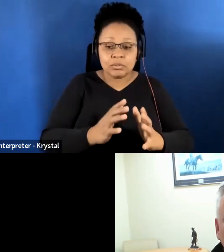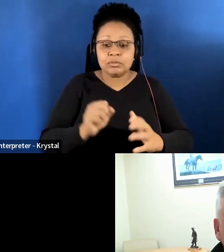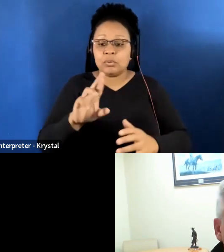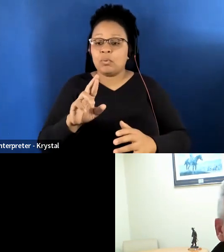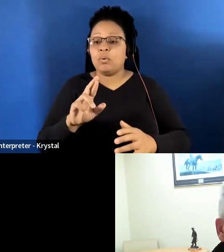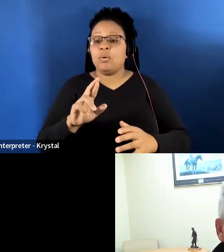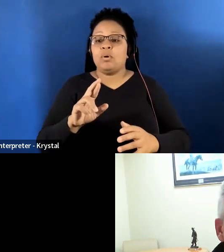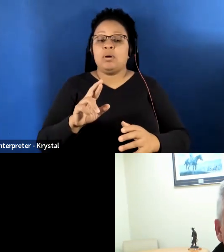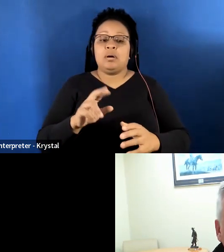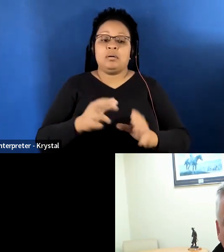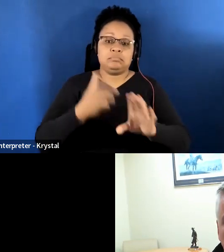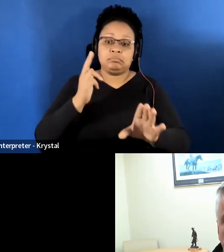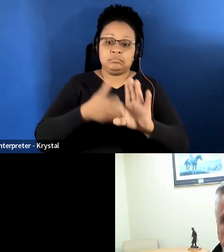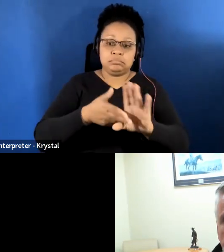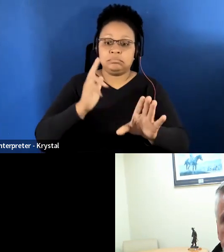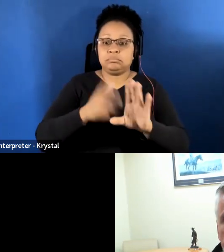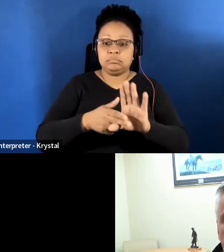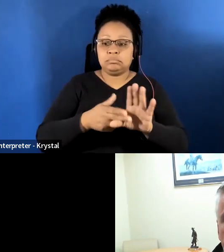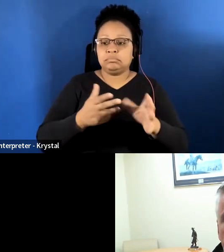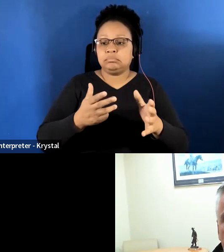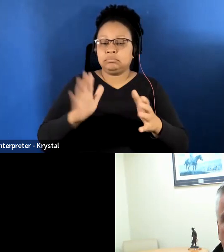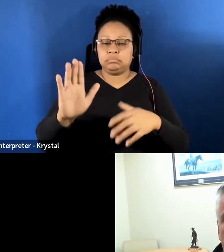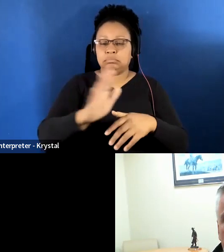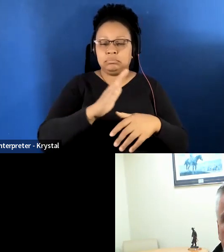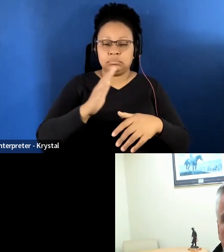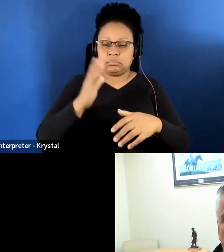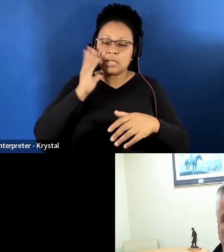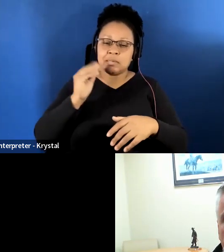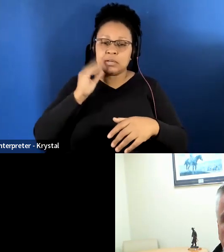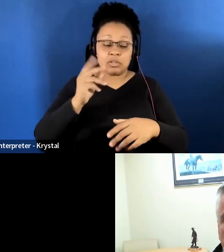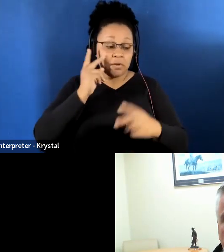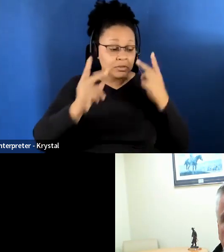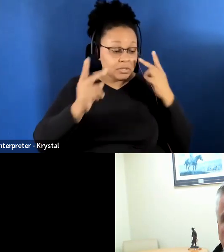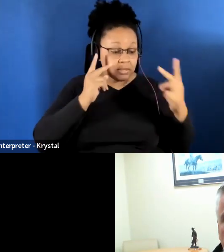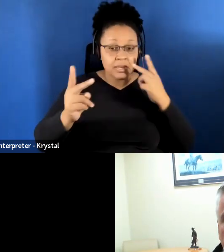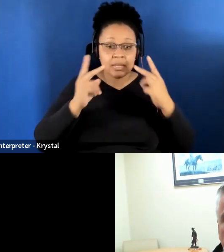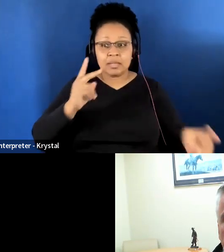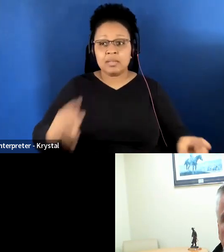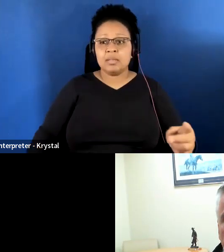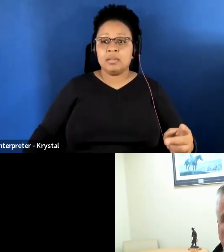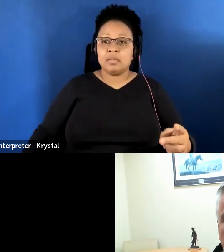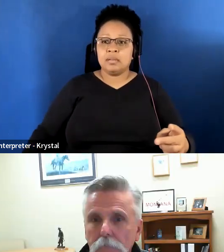is like for you right now. Is this a problem you're seeing? Or